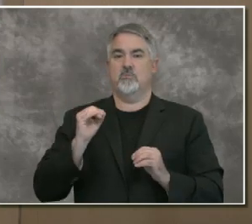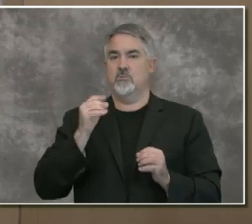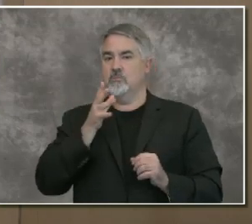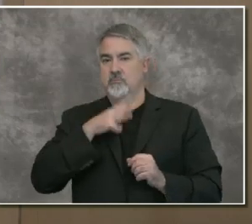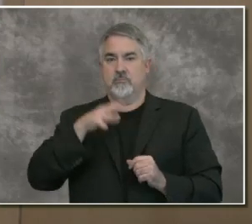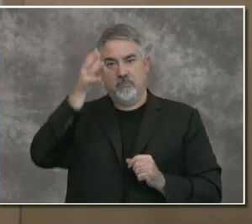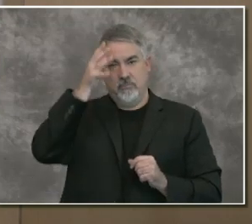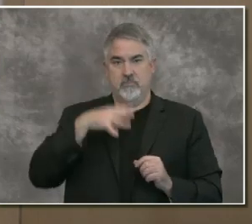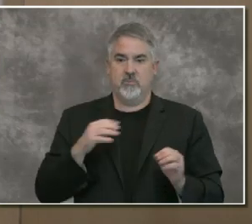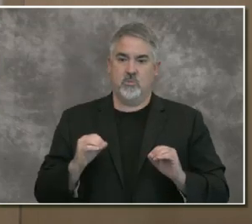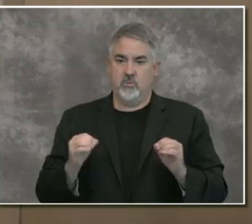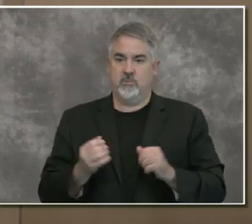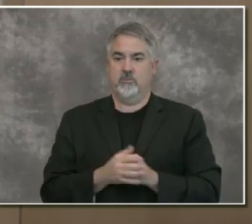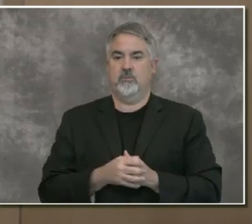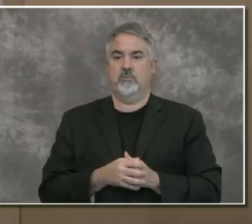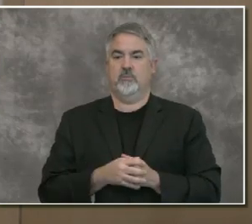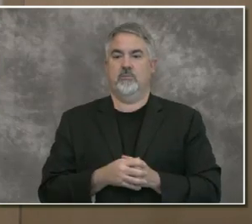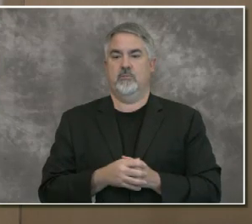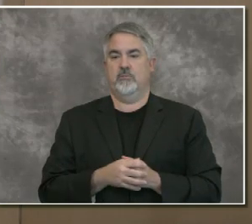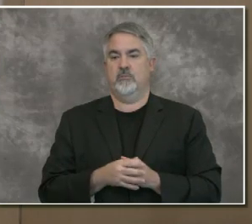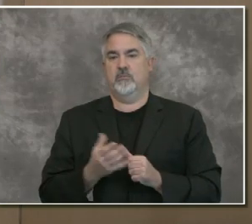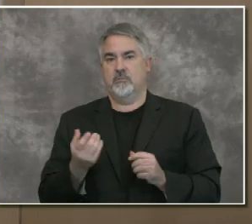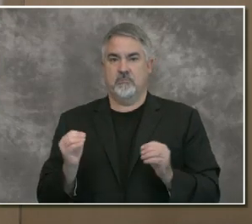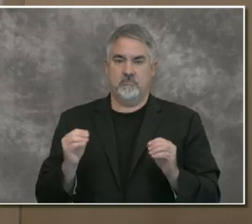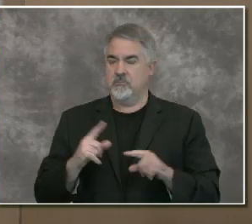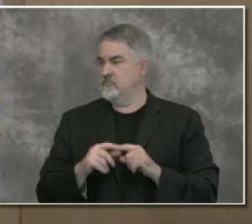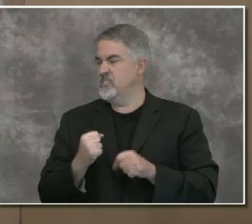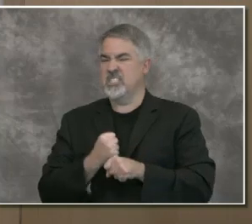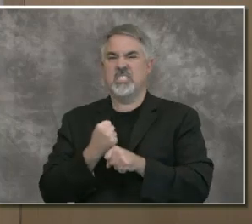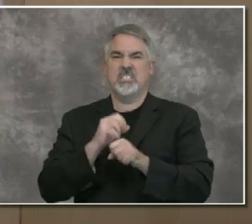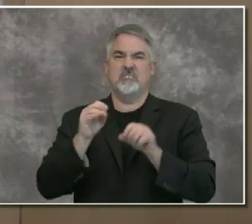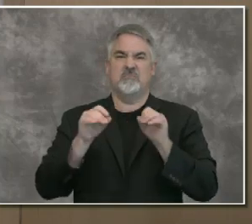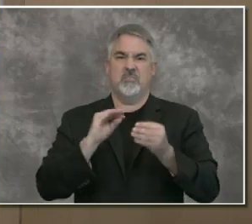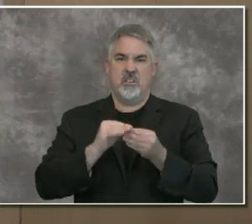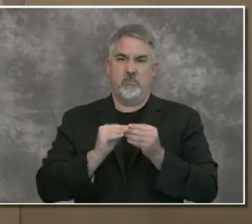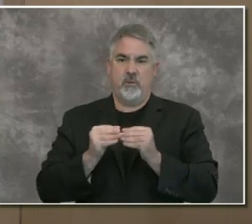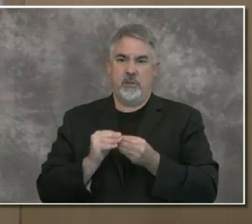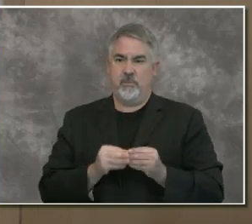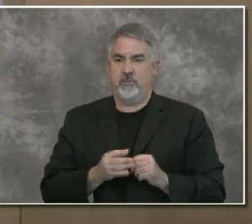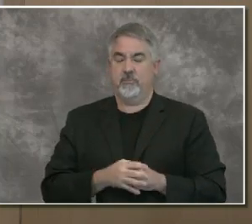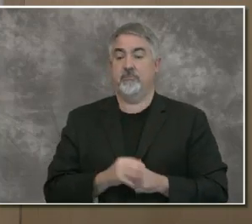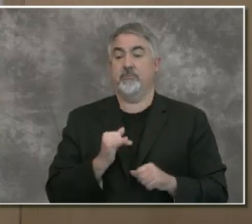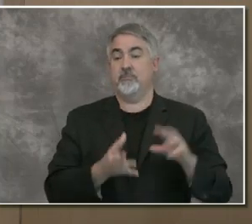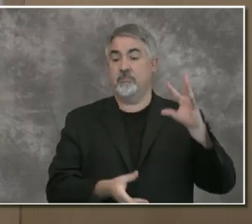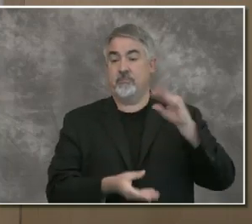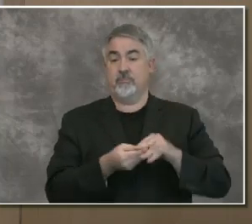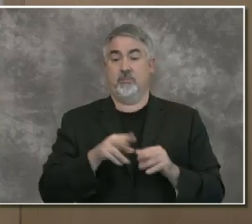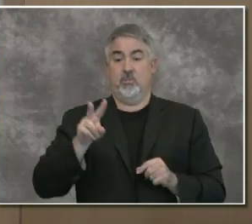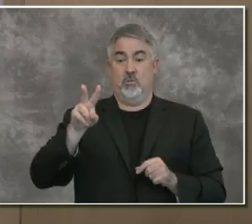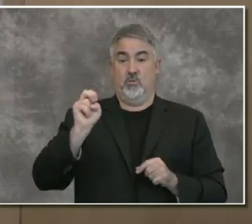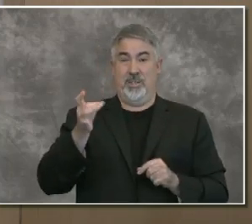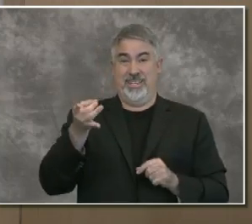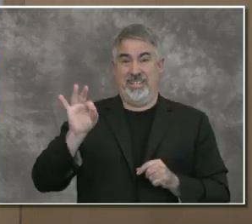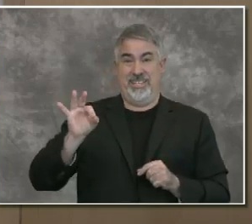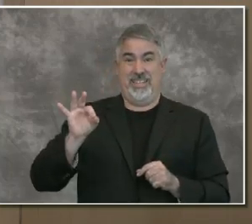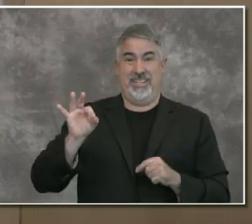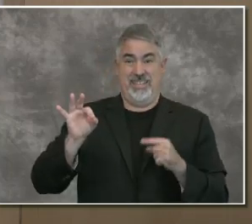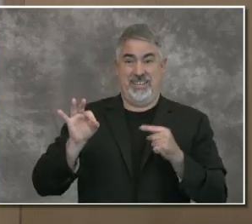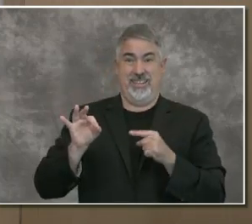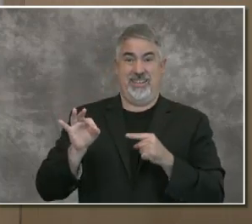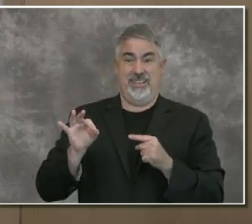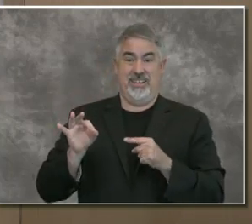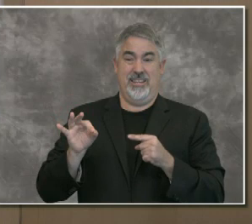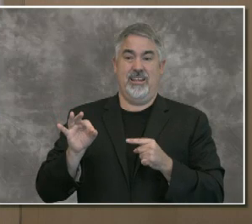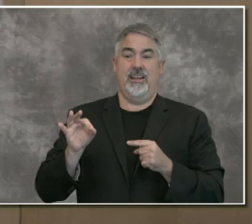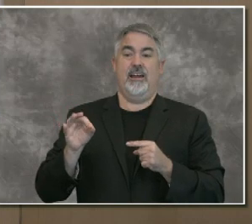represents 0.4%. Of the total number, also 289 or 19.9% of the cases